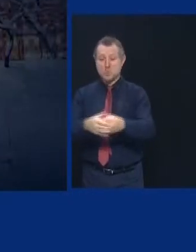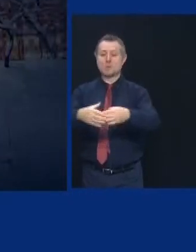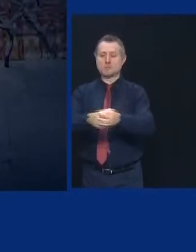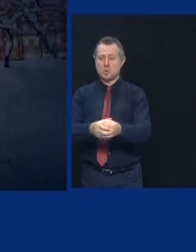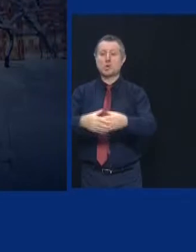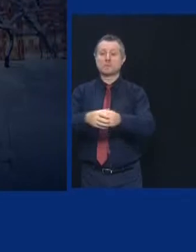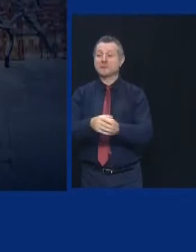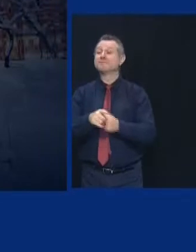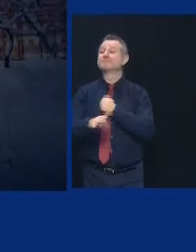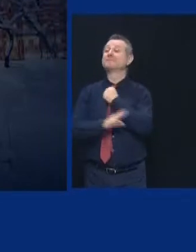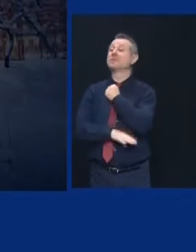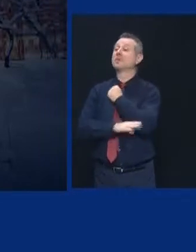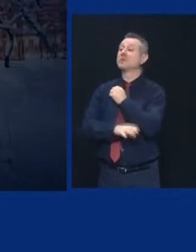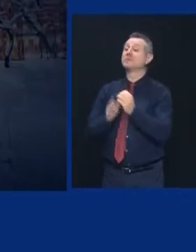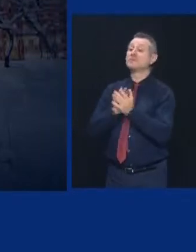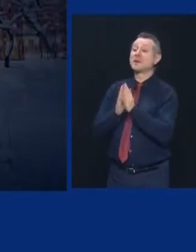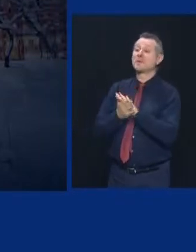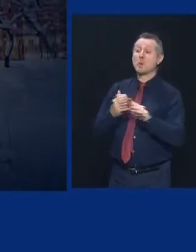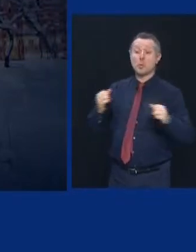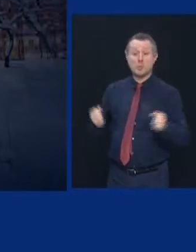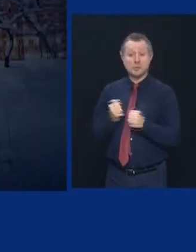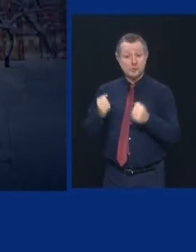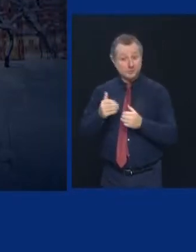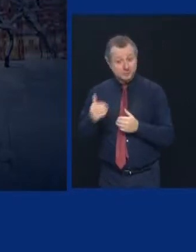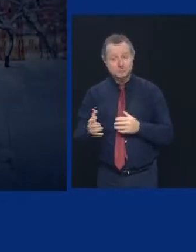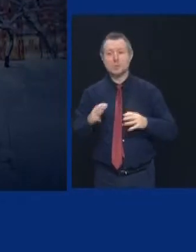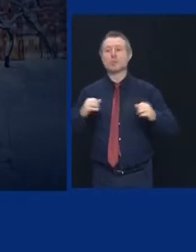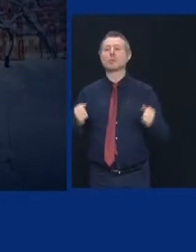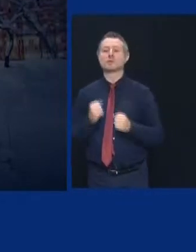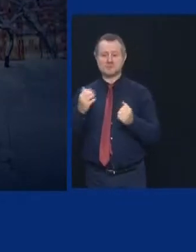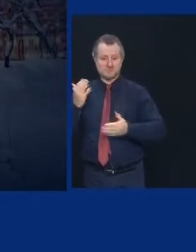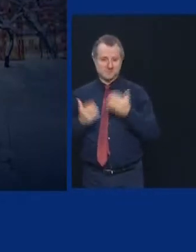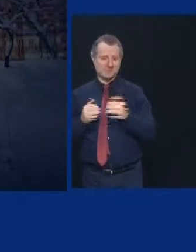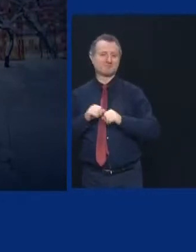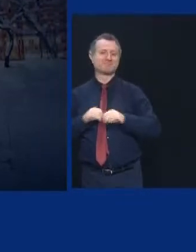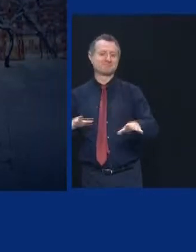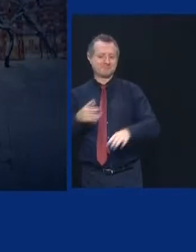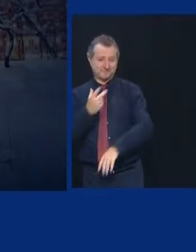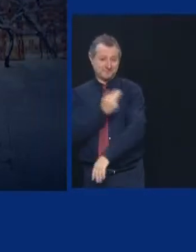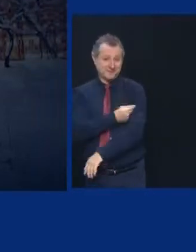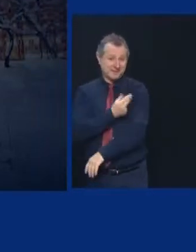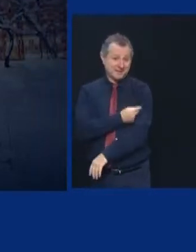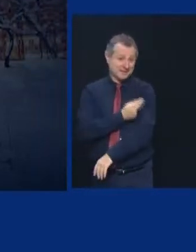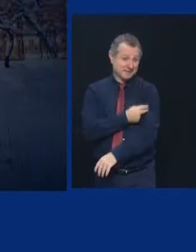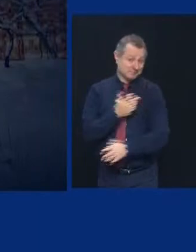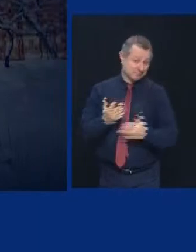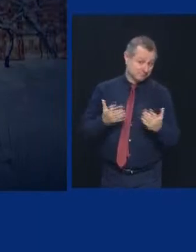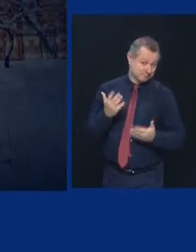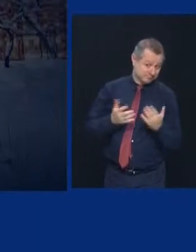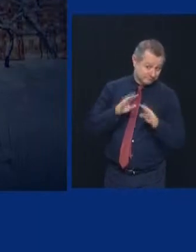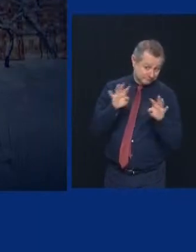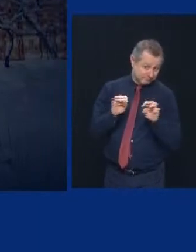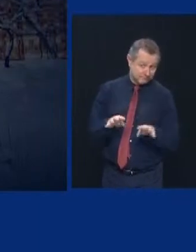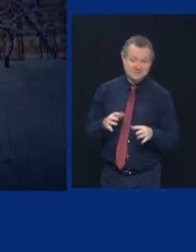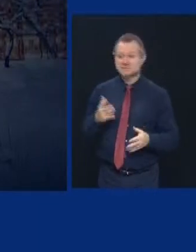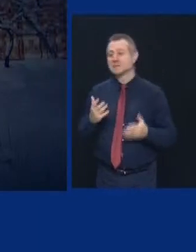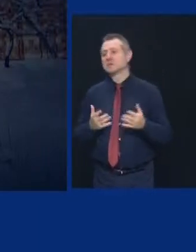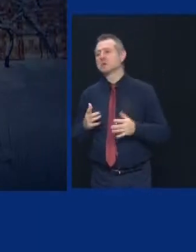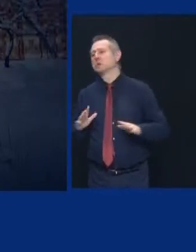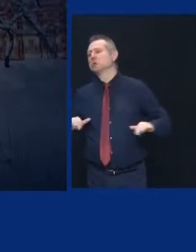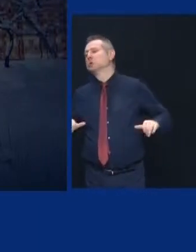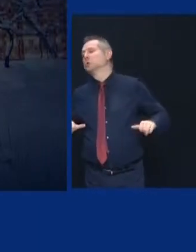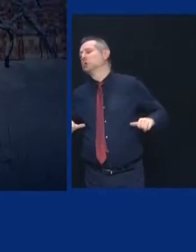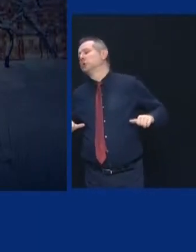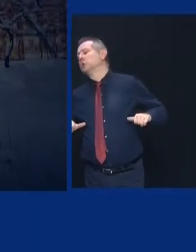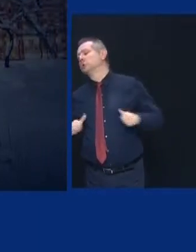the season of the vaccine. That may very well be the most challenging operation government has had to perform all